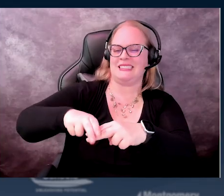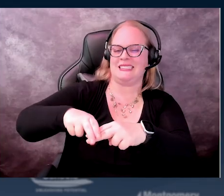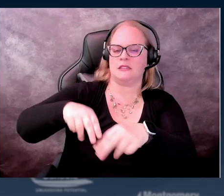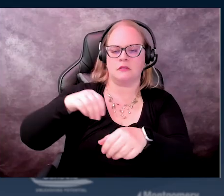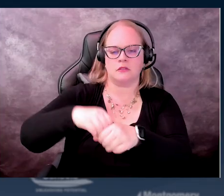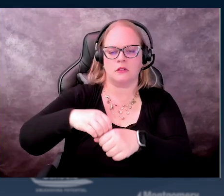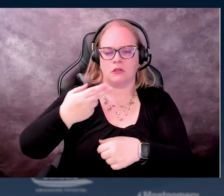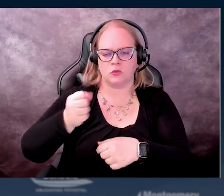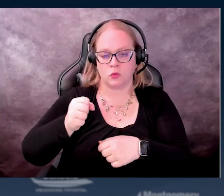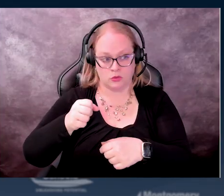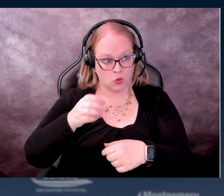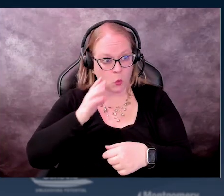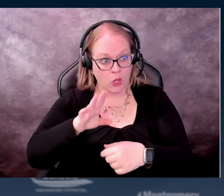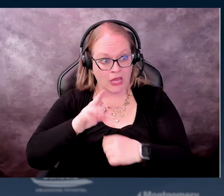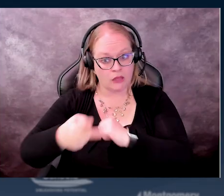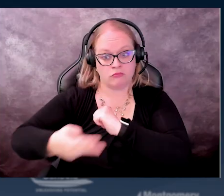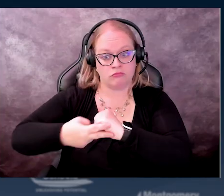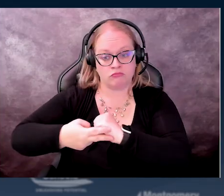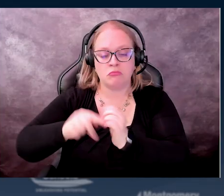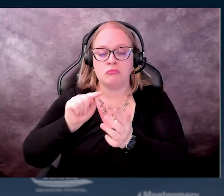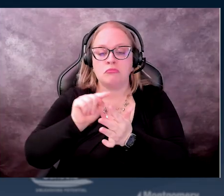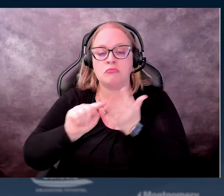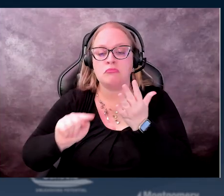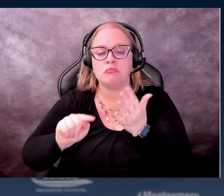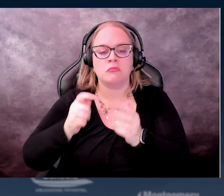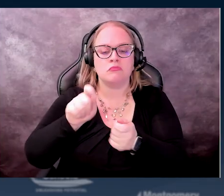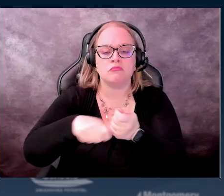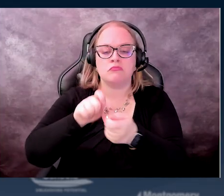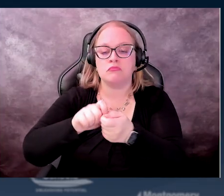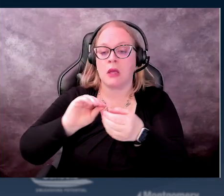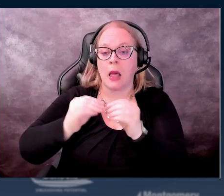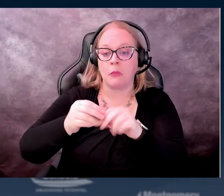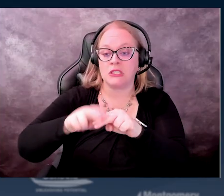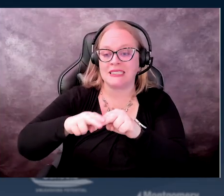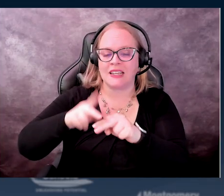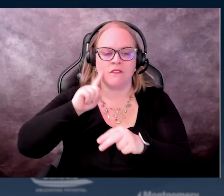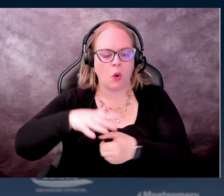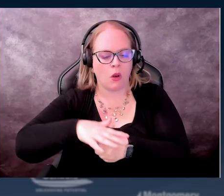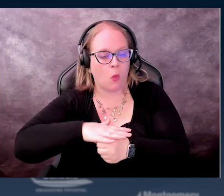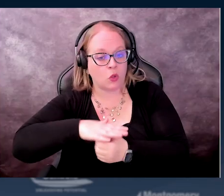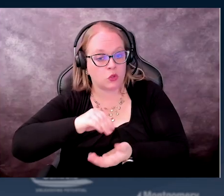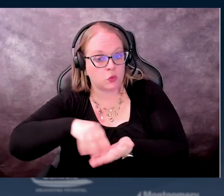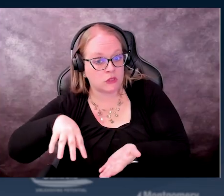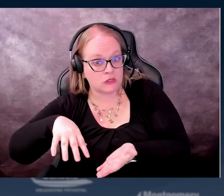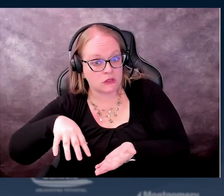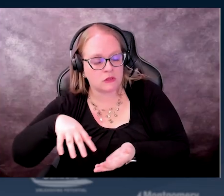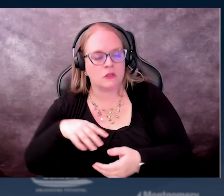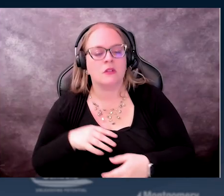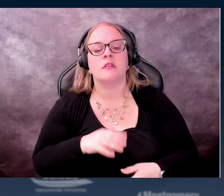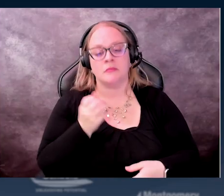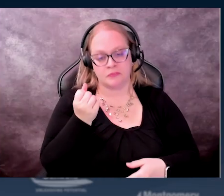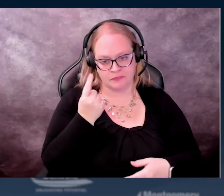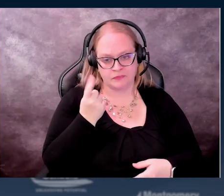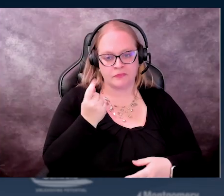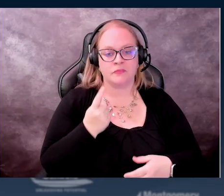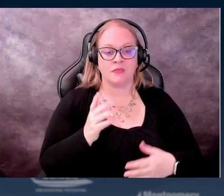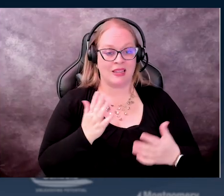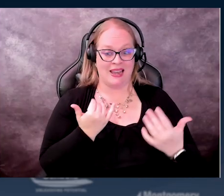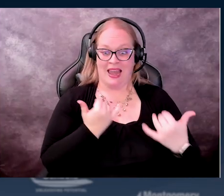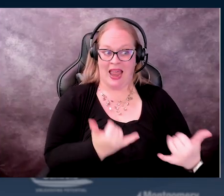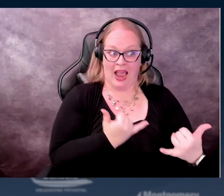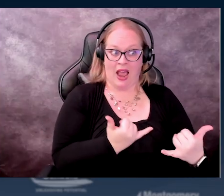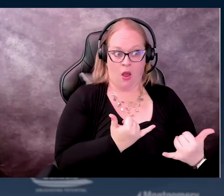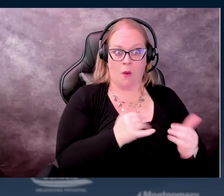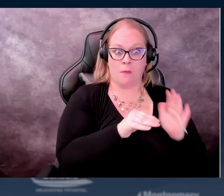35 full-time programs for students going into high school, we do have some models where we do have local seats.